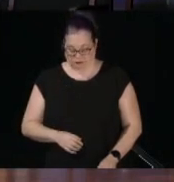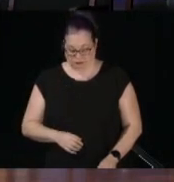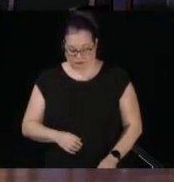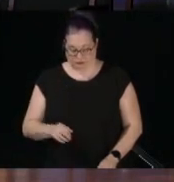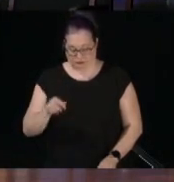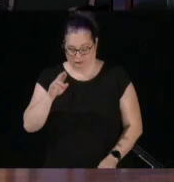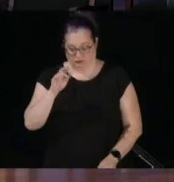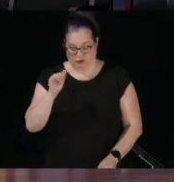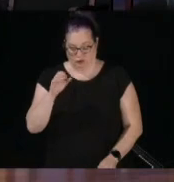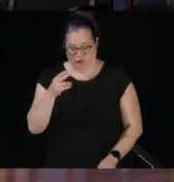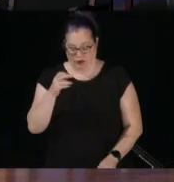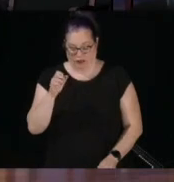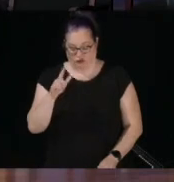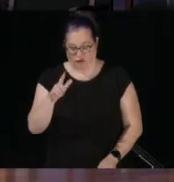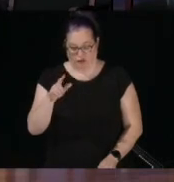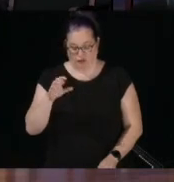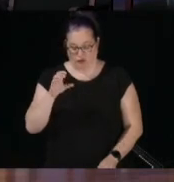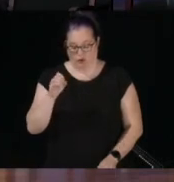Rachel Corley.